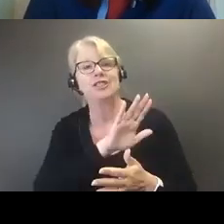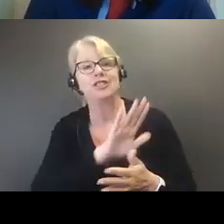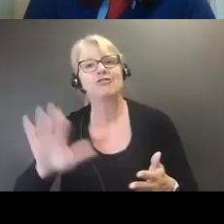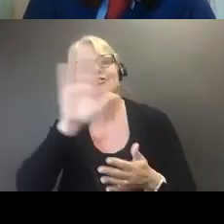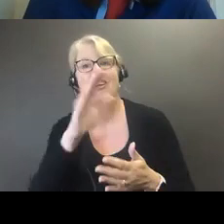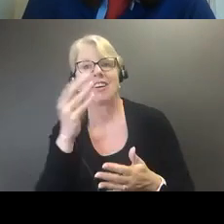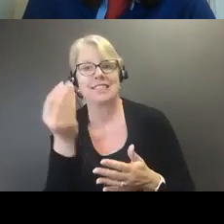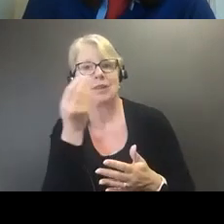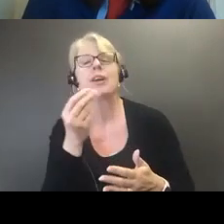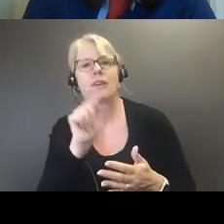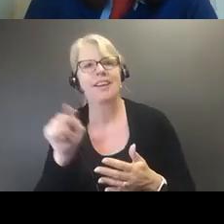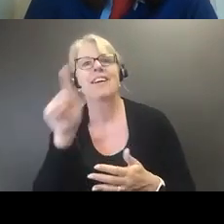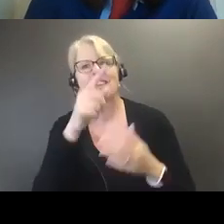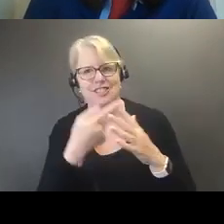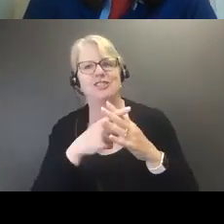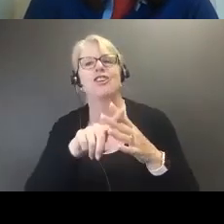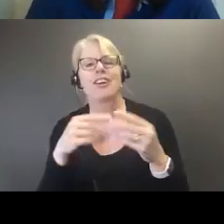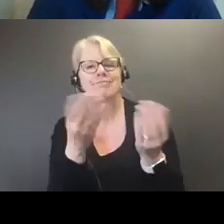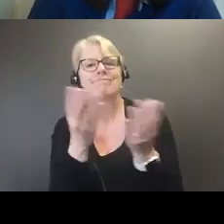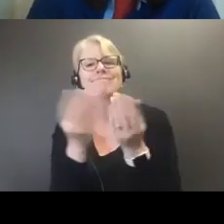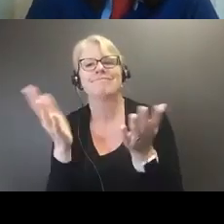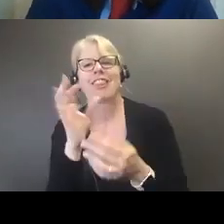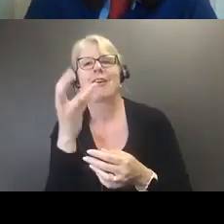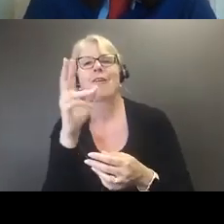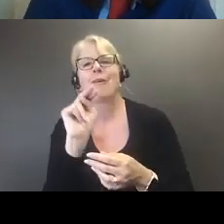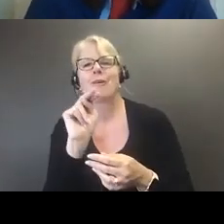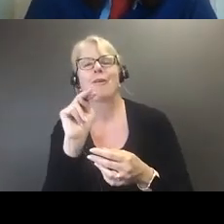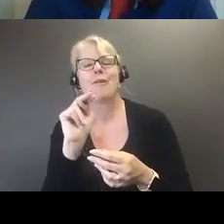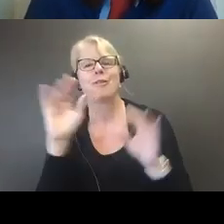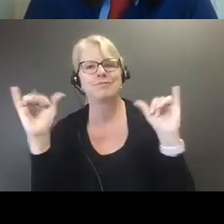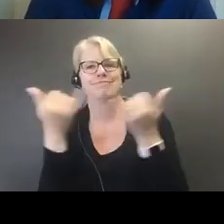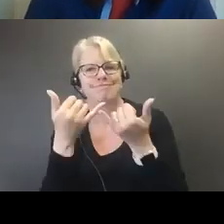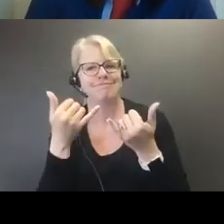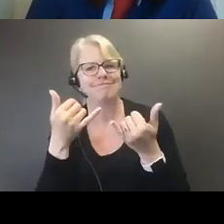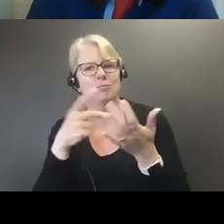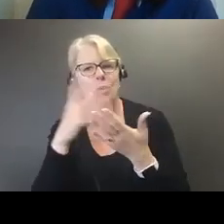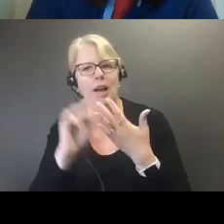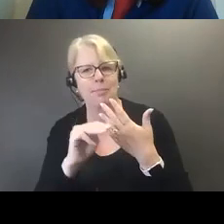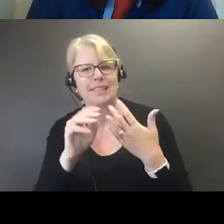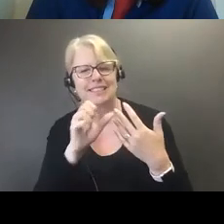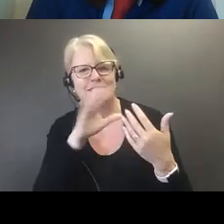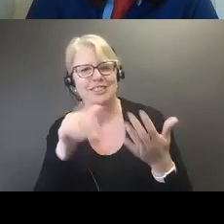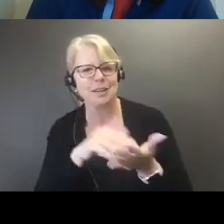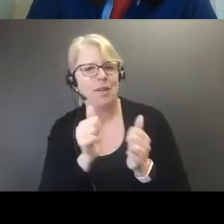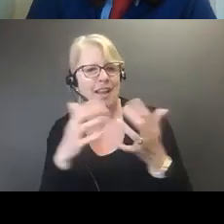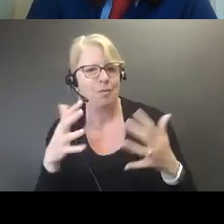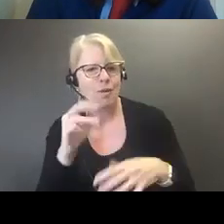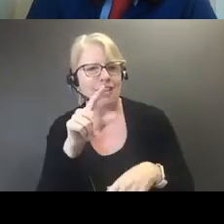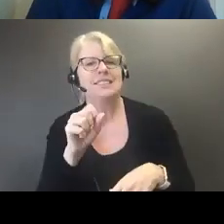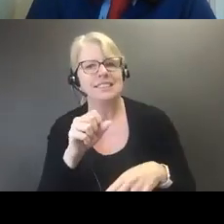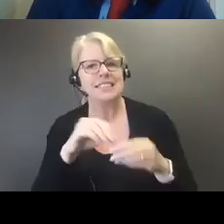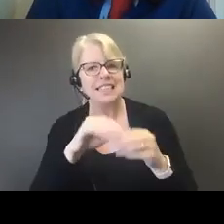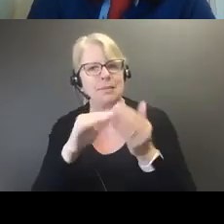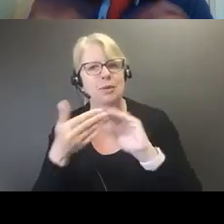And many of those are starting to deliver their own Senior Centers Without Walls programming in their communities. And the